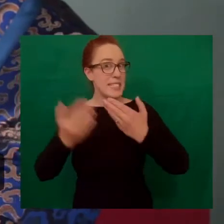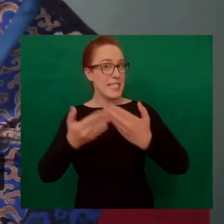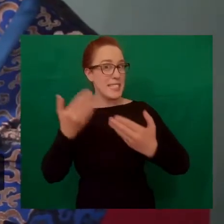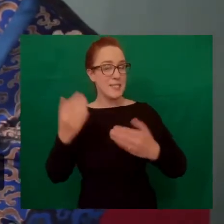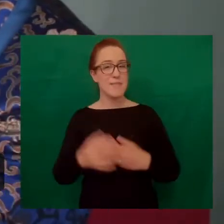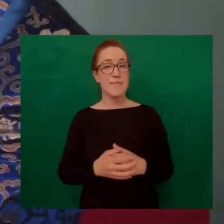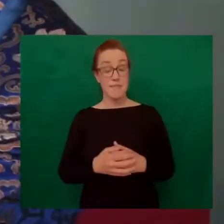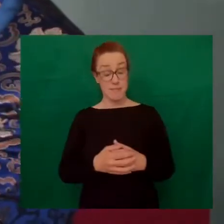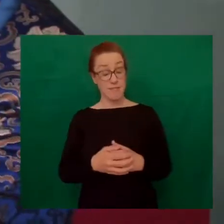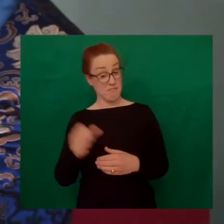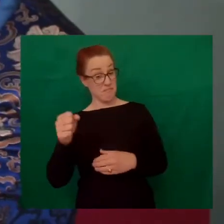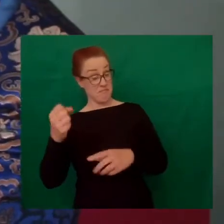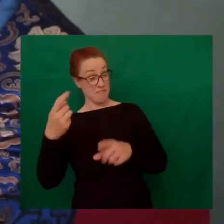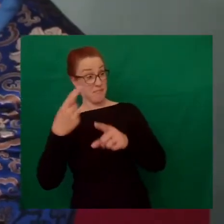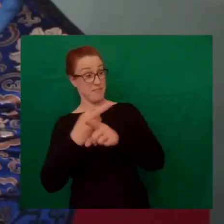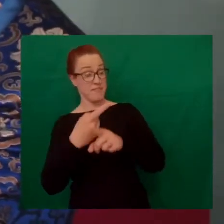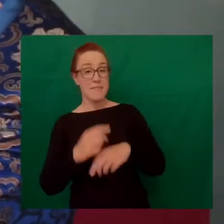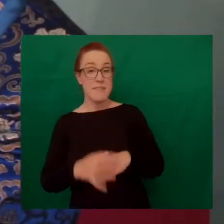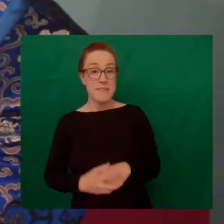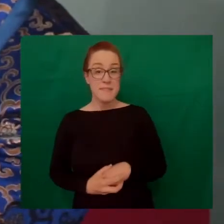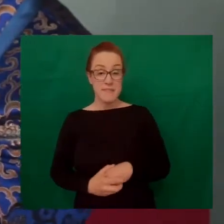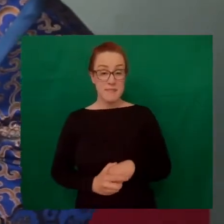It's very accurate.